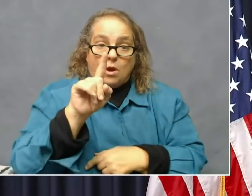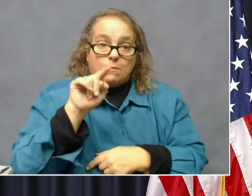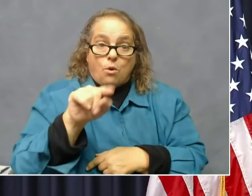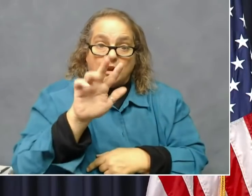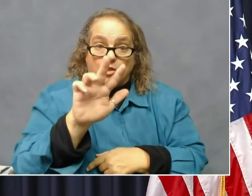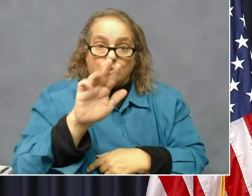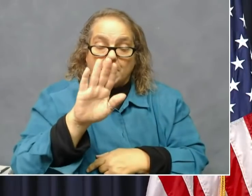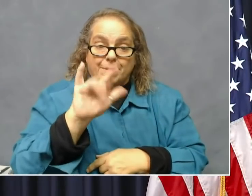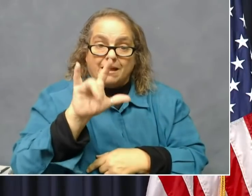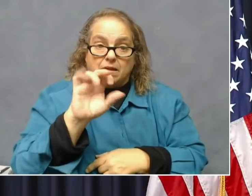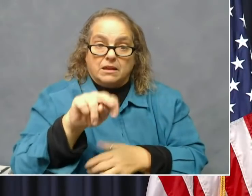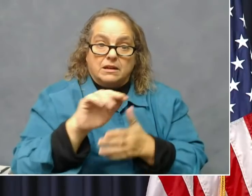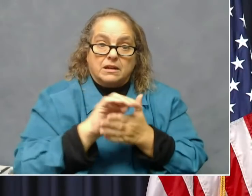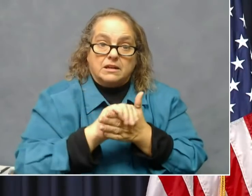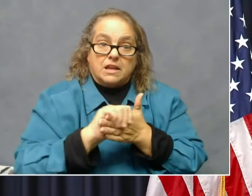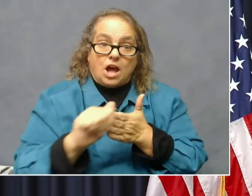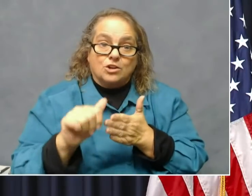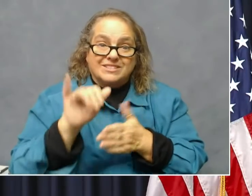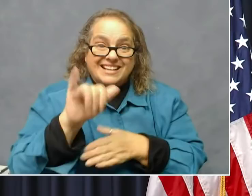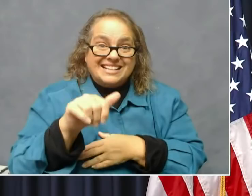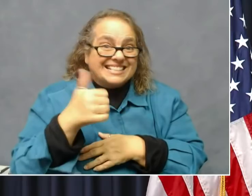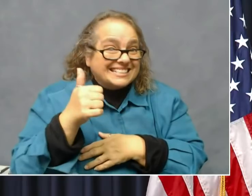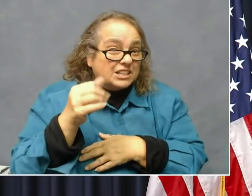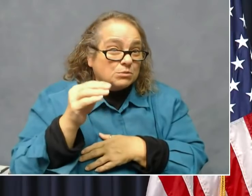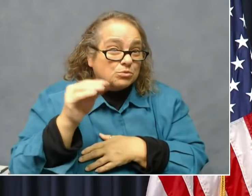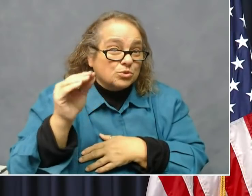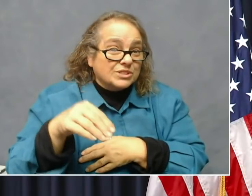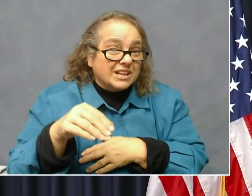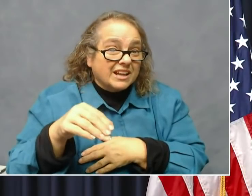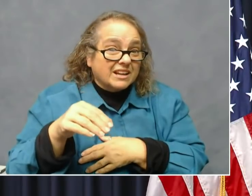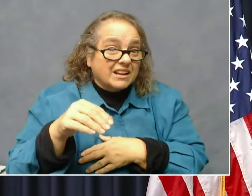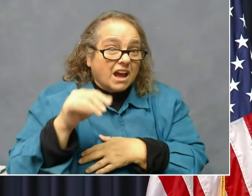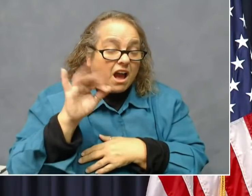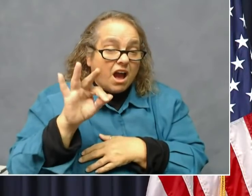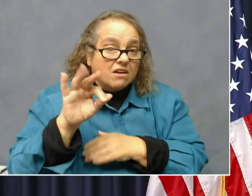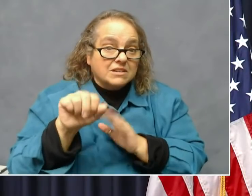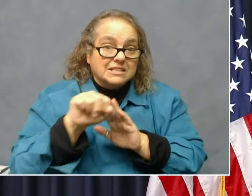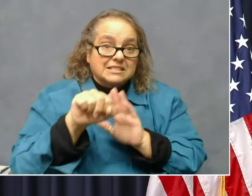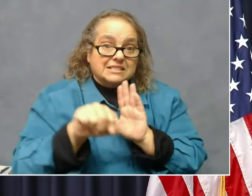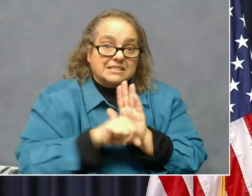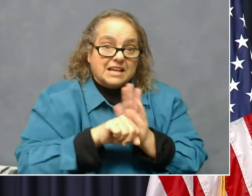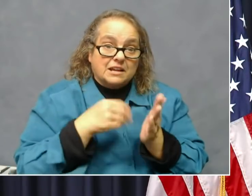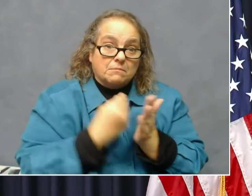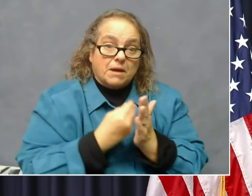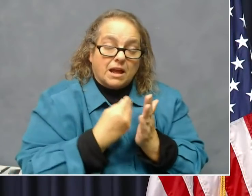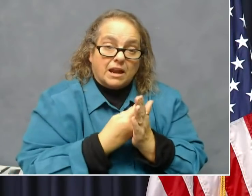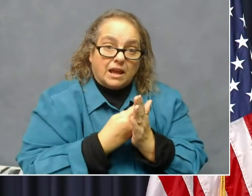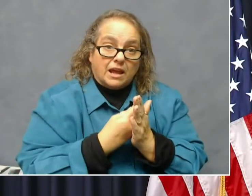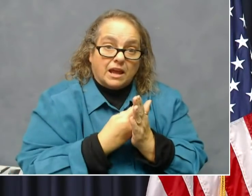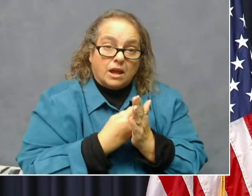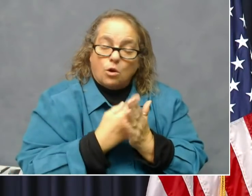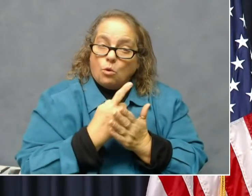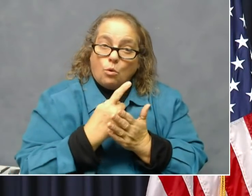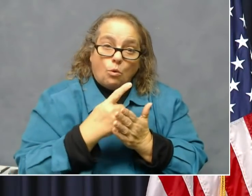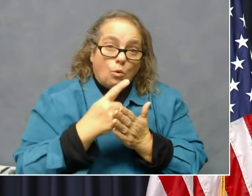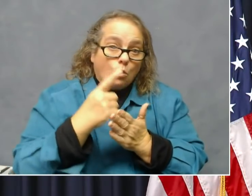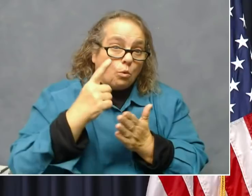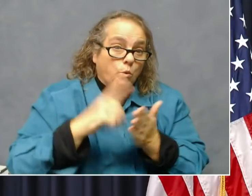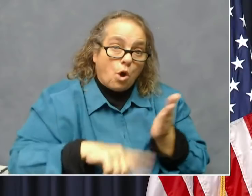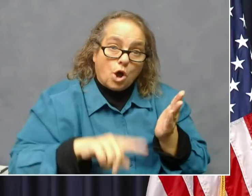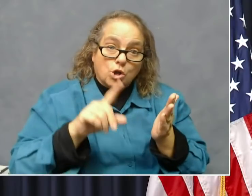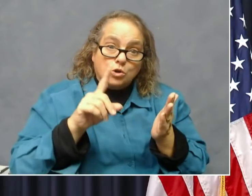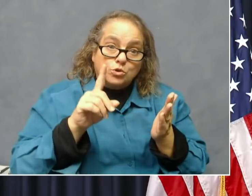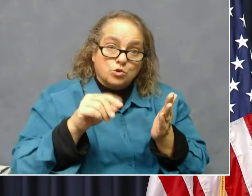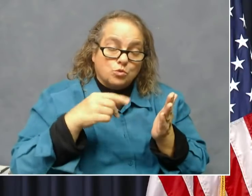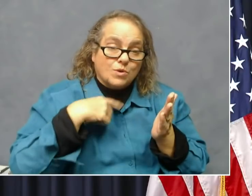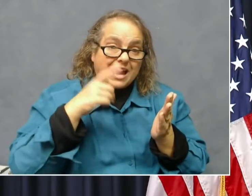like 10%, an additional 10% into the state coffers. What steps do we still have to see